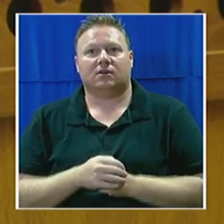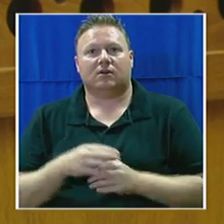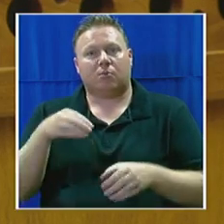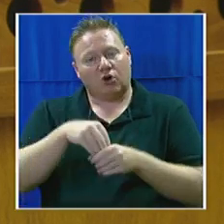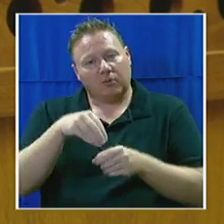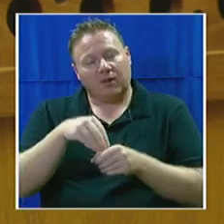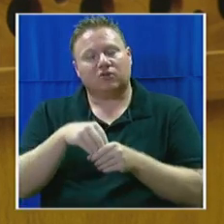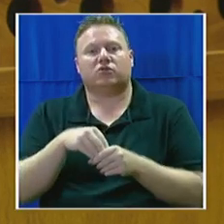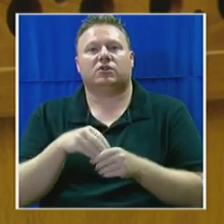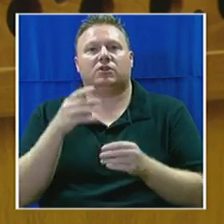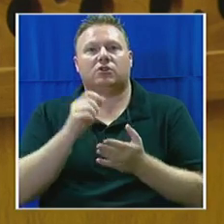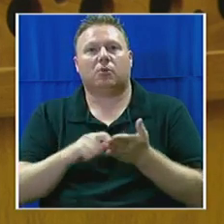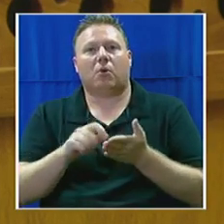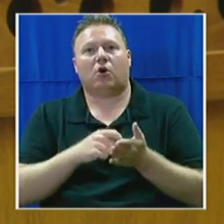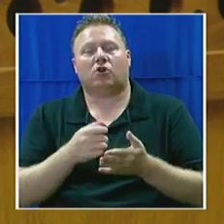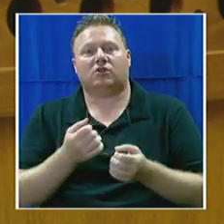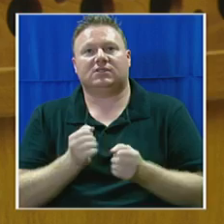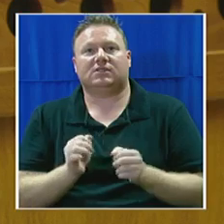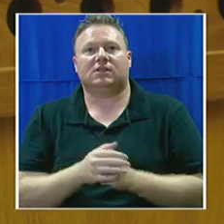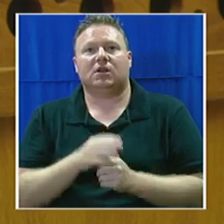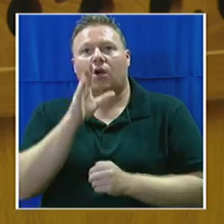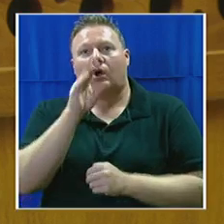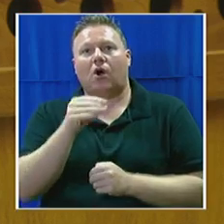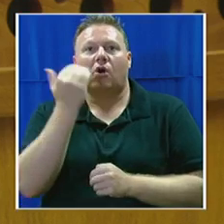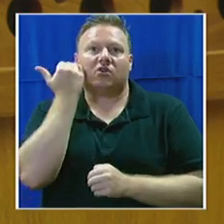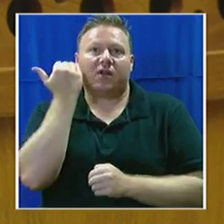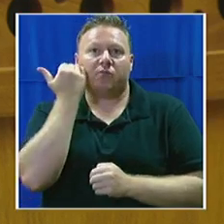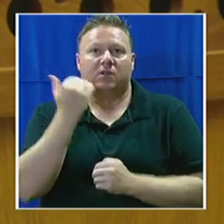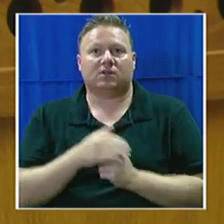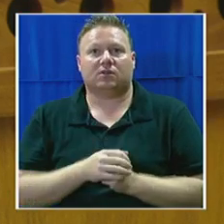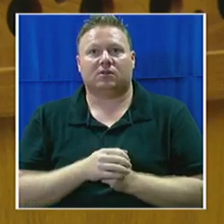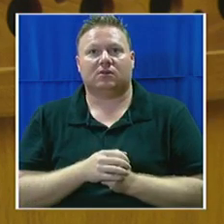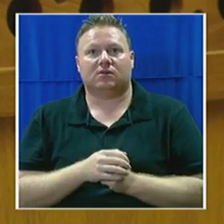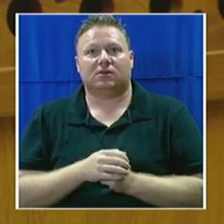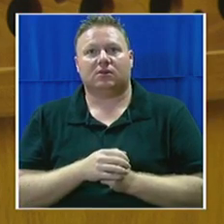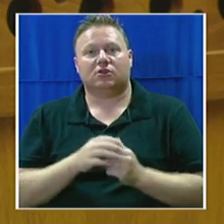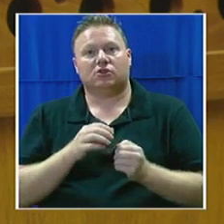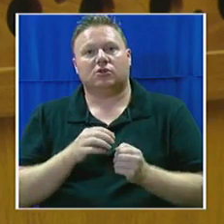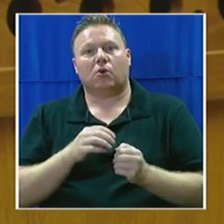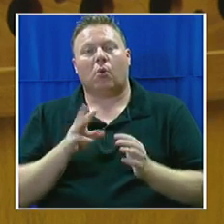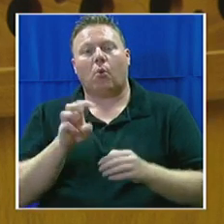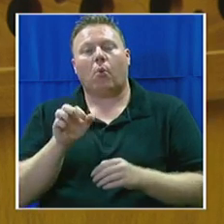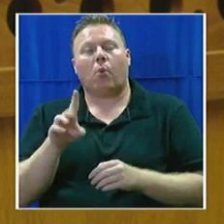democracy and calls on government to strengthen ward committees